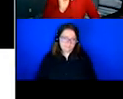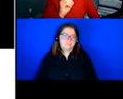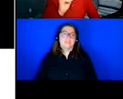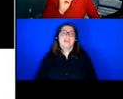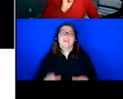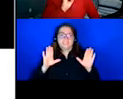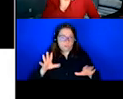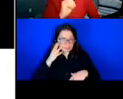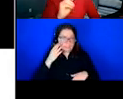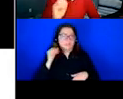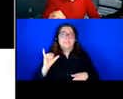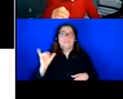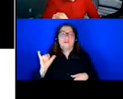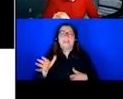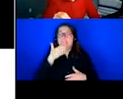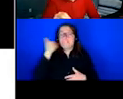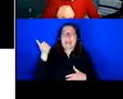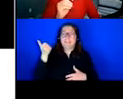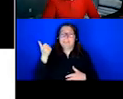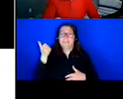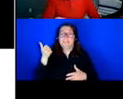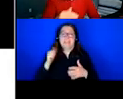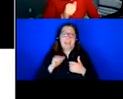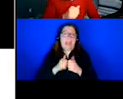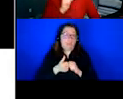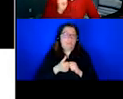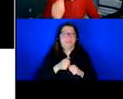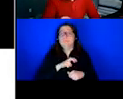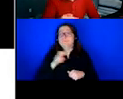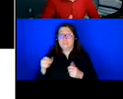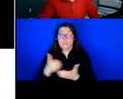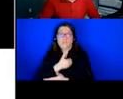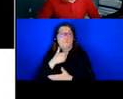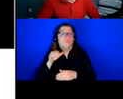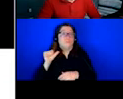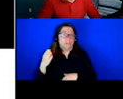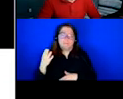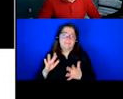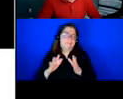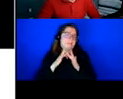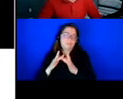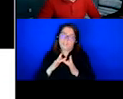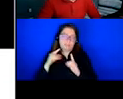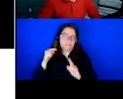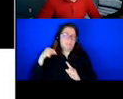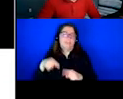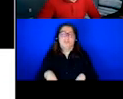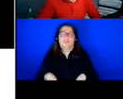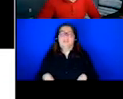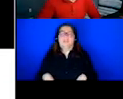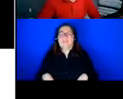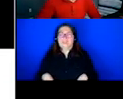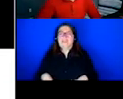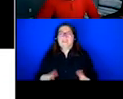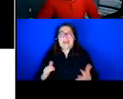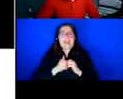The best way to kind of get a new job is networking. So I would definitely think about how can you